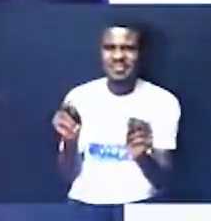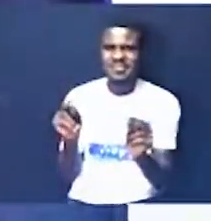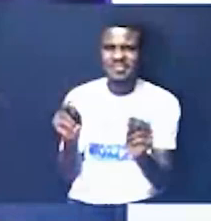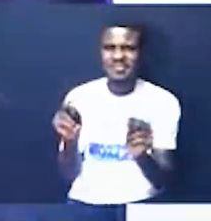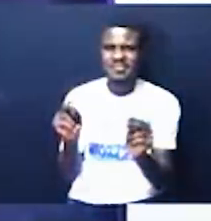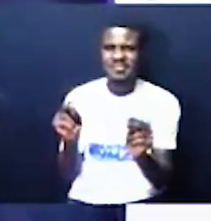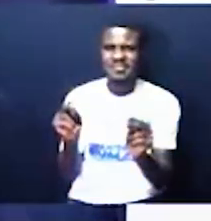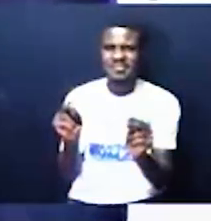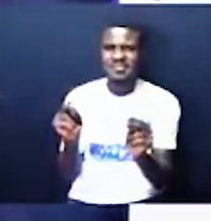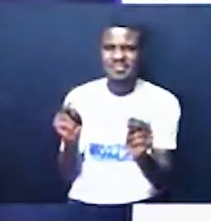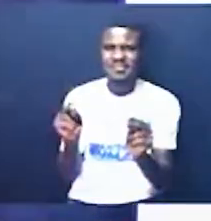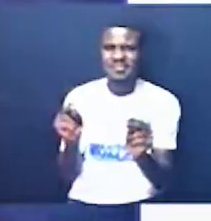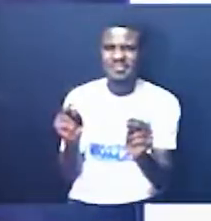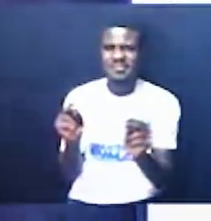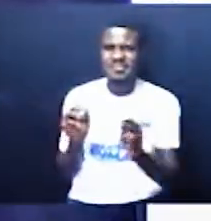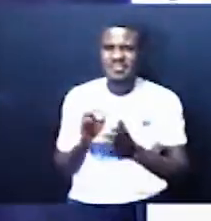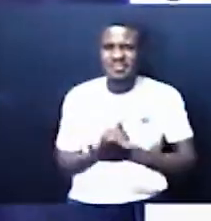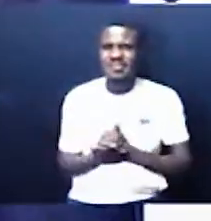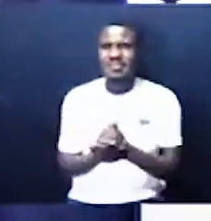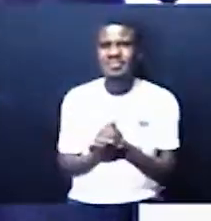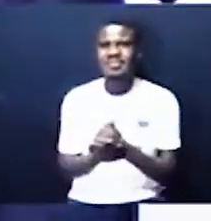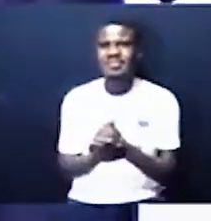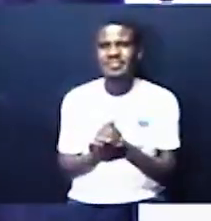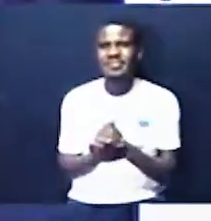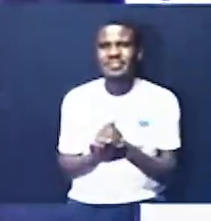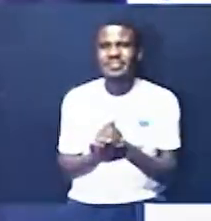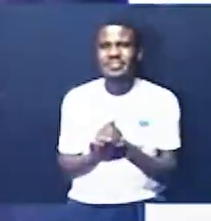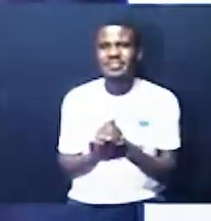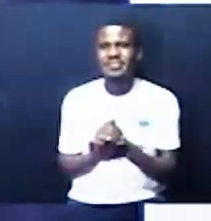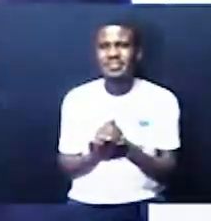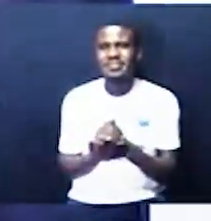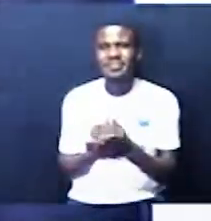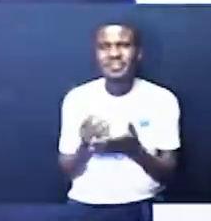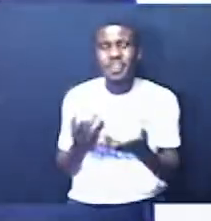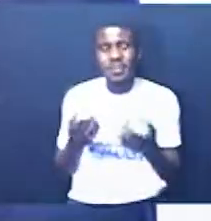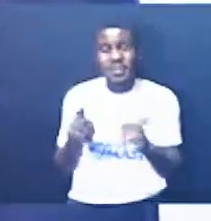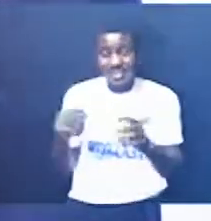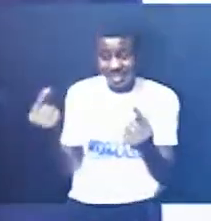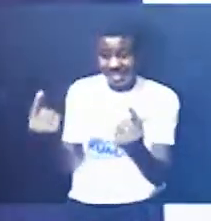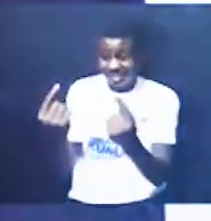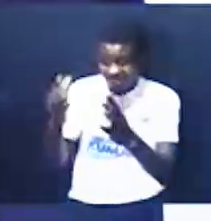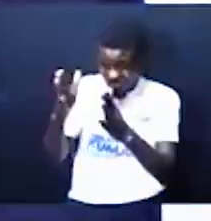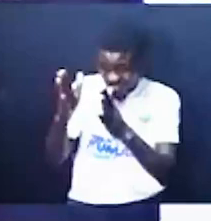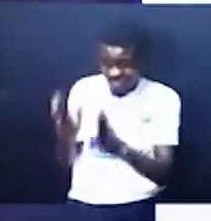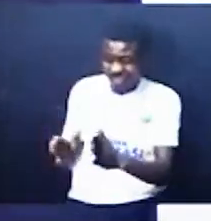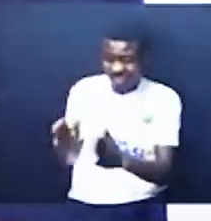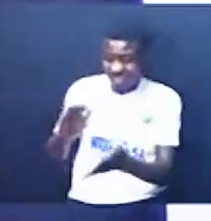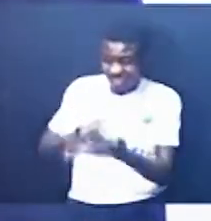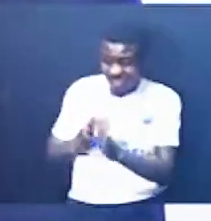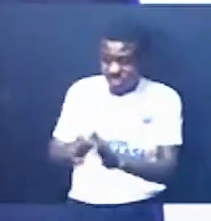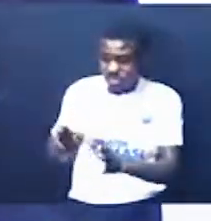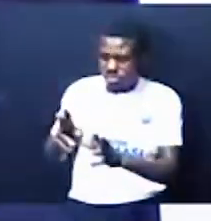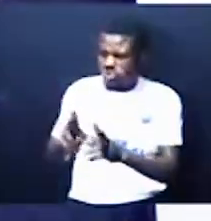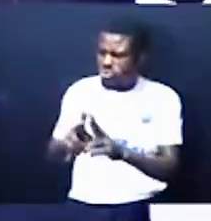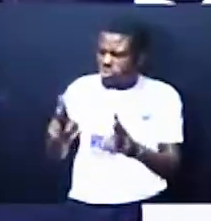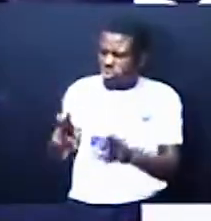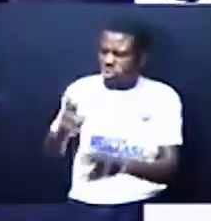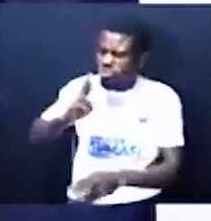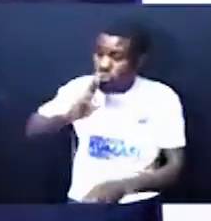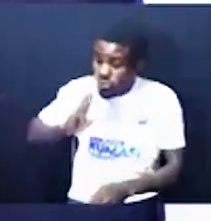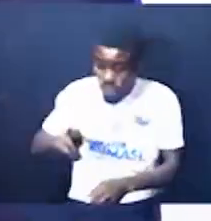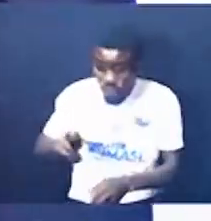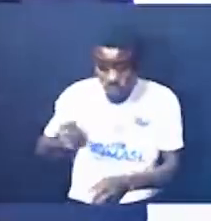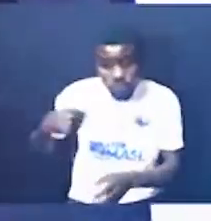Shall saints be shams when sinners are so real? So as I said, GD for in Suban Panya this